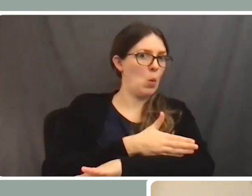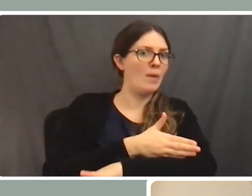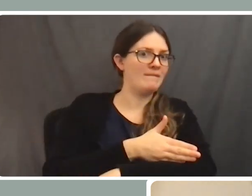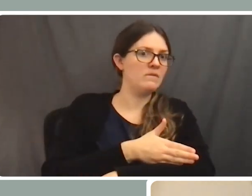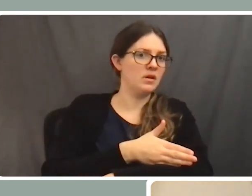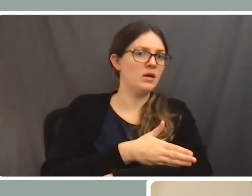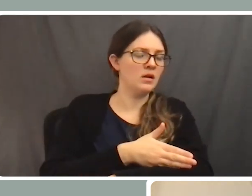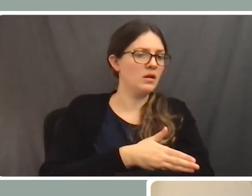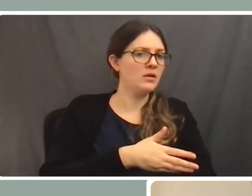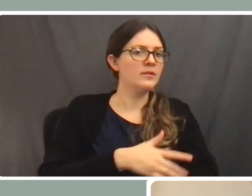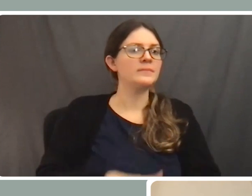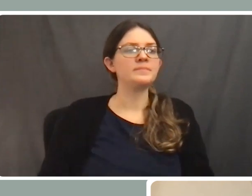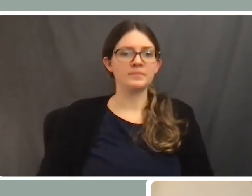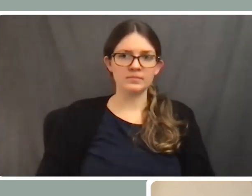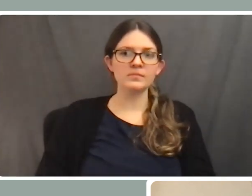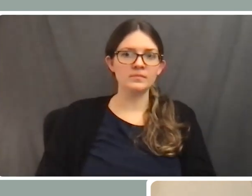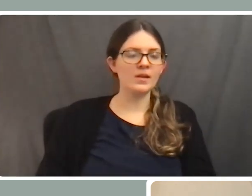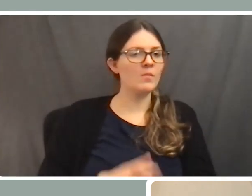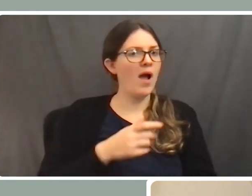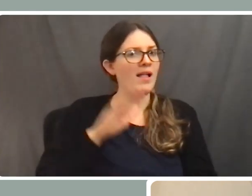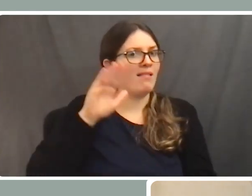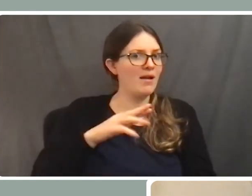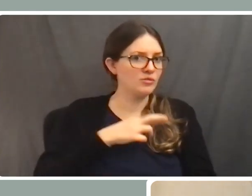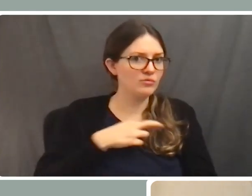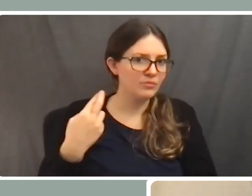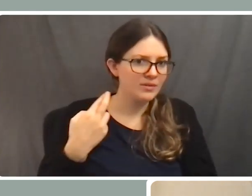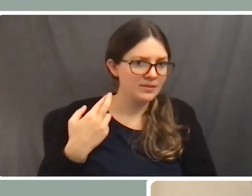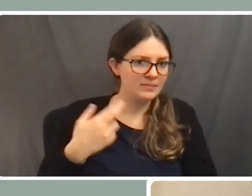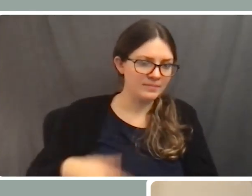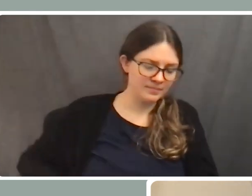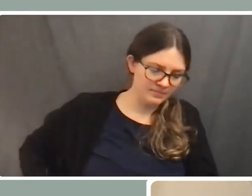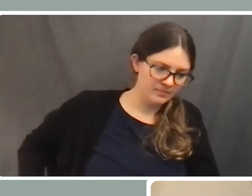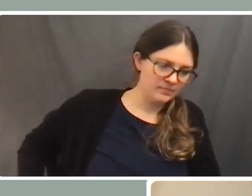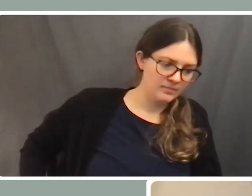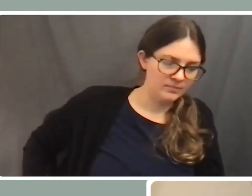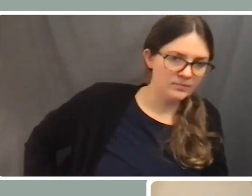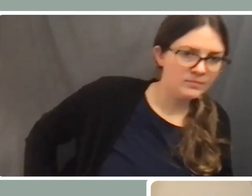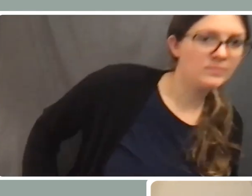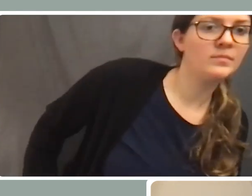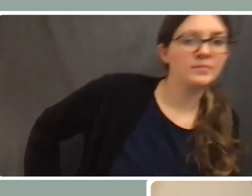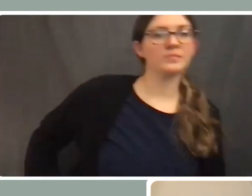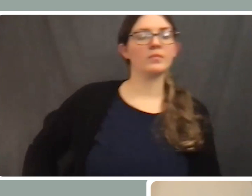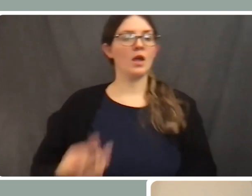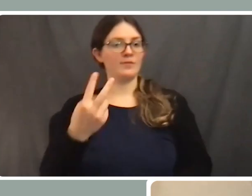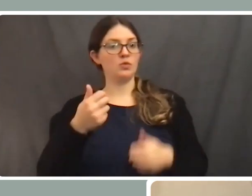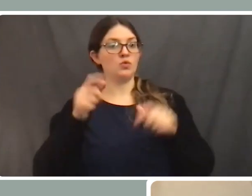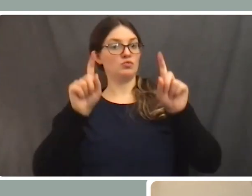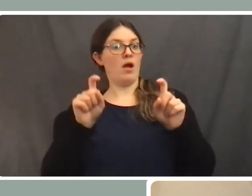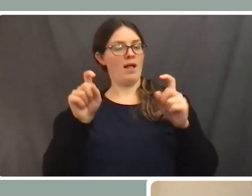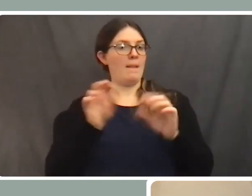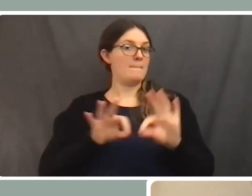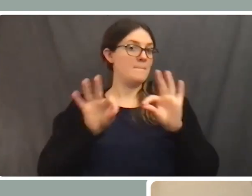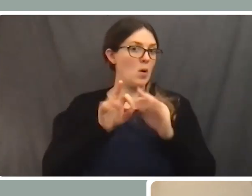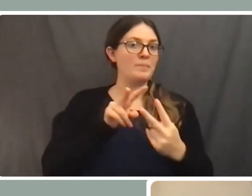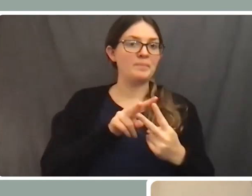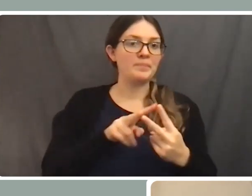standard as we try to bring that woman's risk down as low as possible? And so 2 trials that are important that are going on there right now. One of